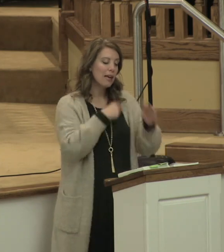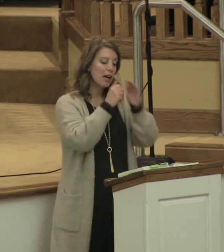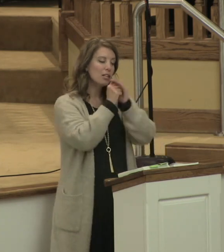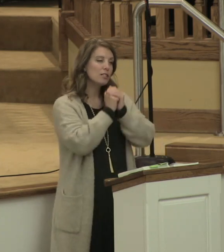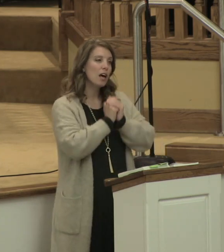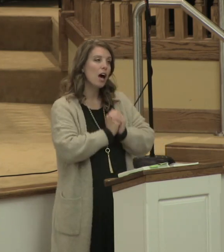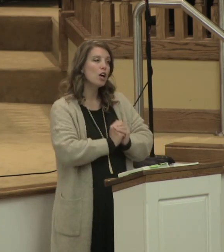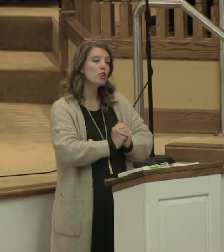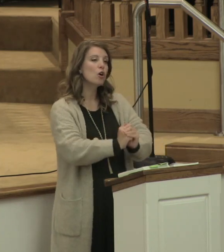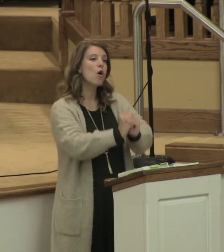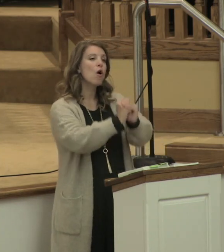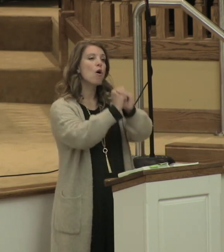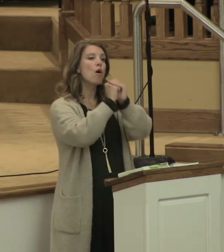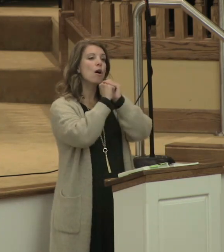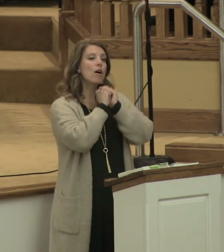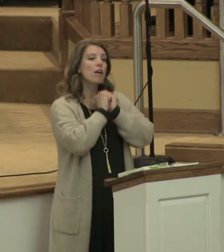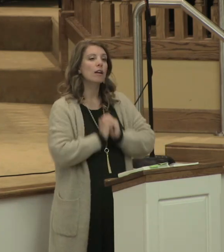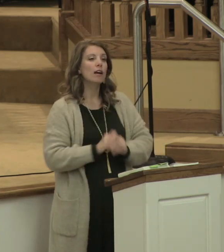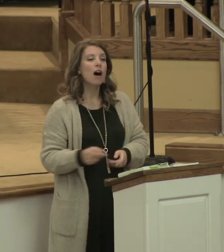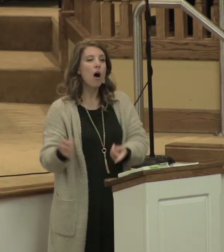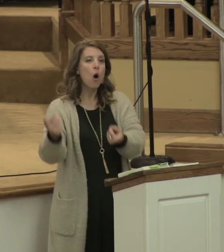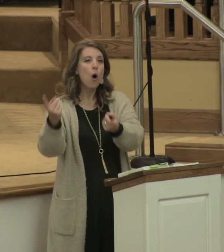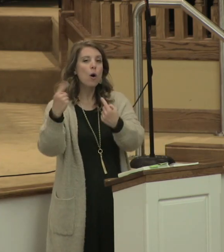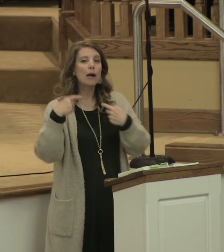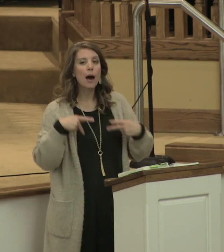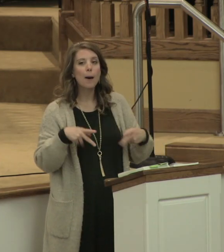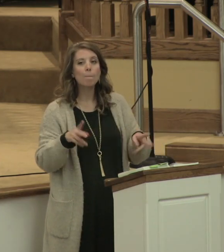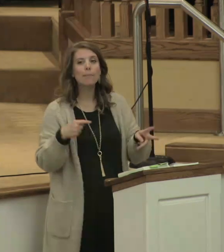let us adore. And a little louder.